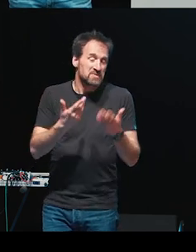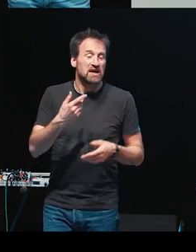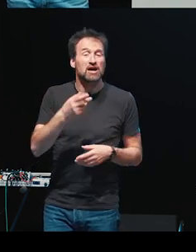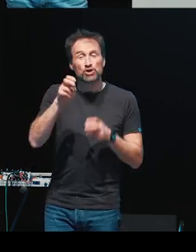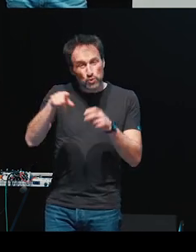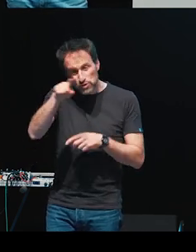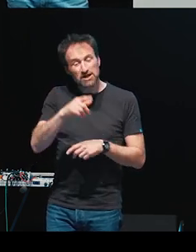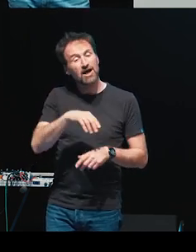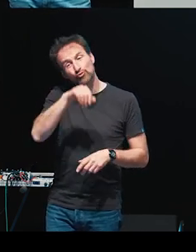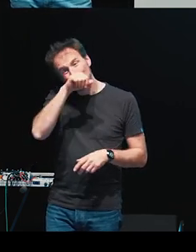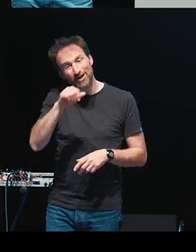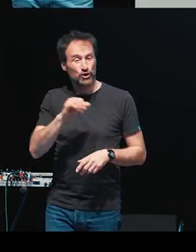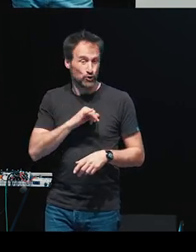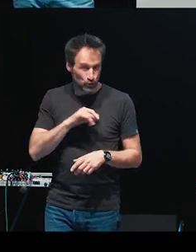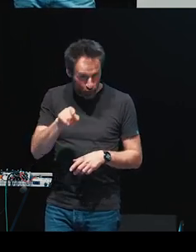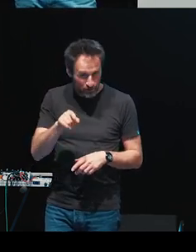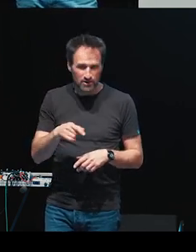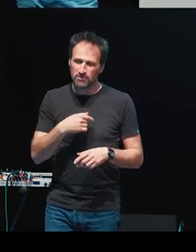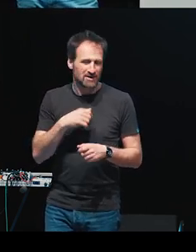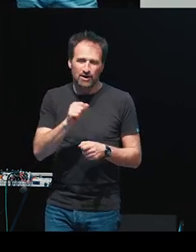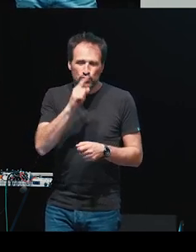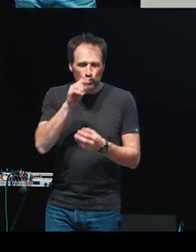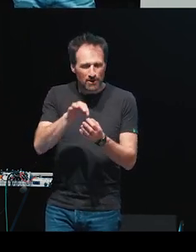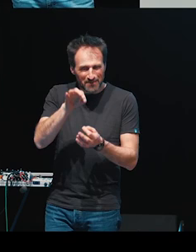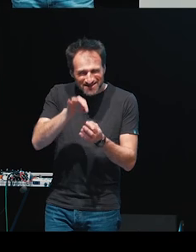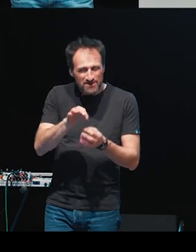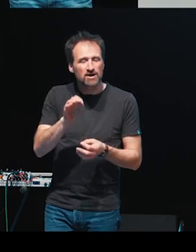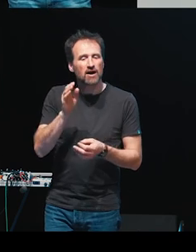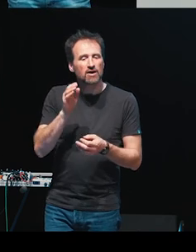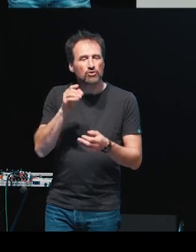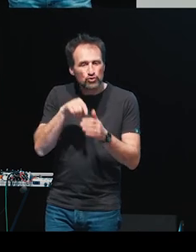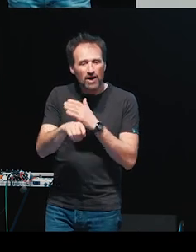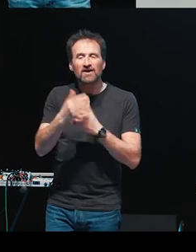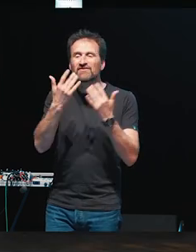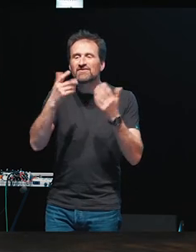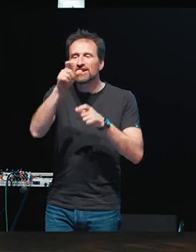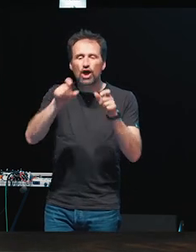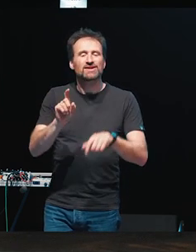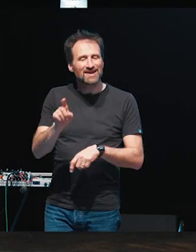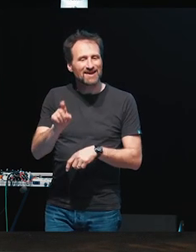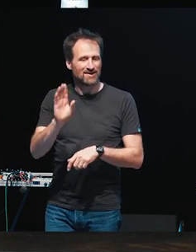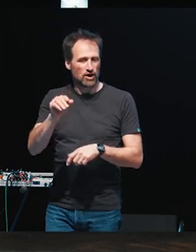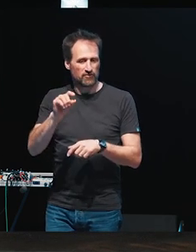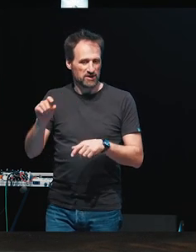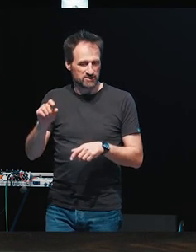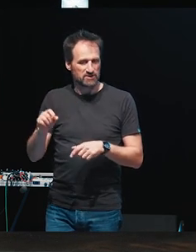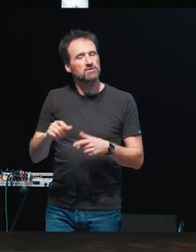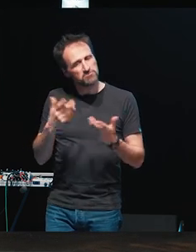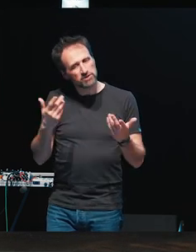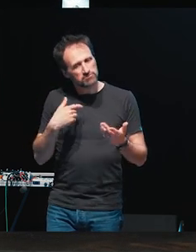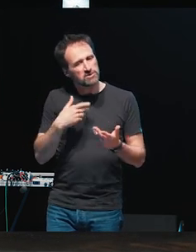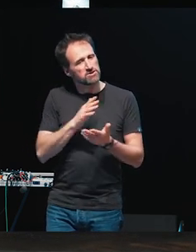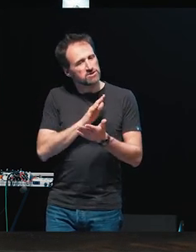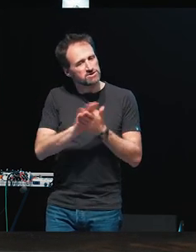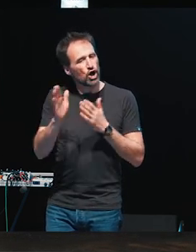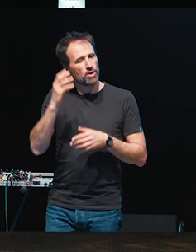I can only measure this based on how many people click on the sign-up button compared to A and B. Now you have a proper hypothesis. But the idea